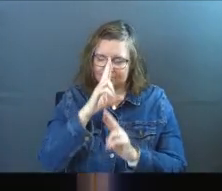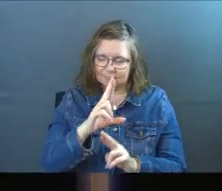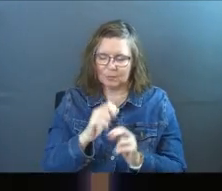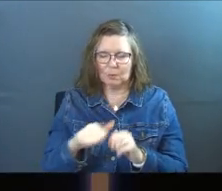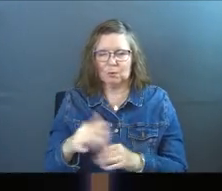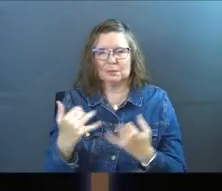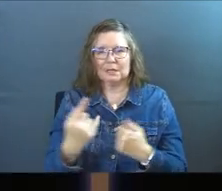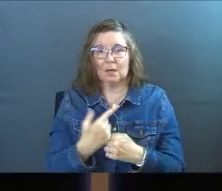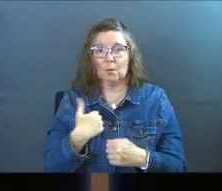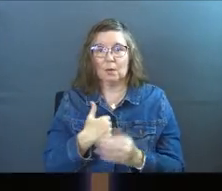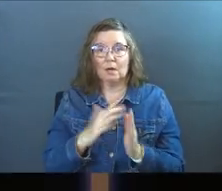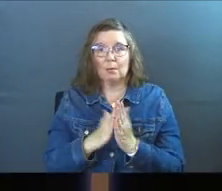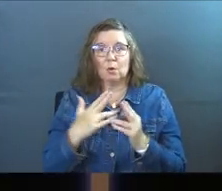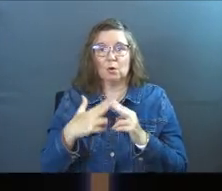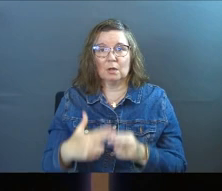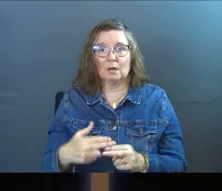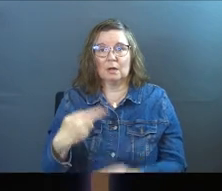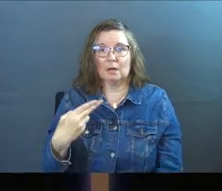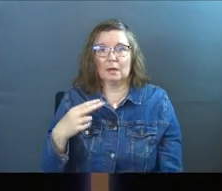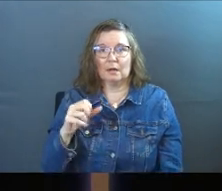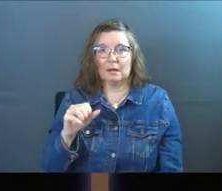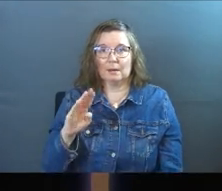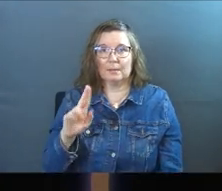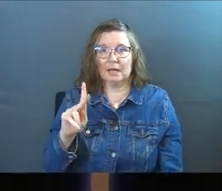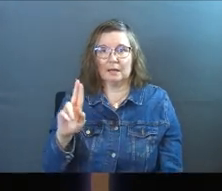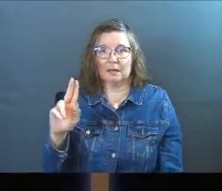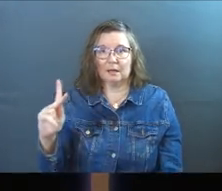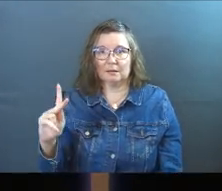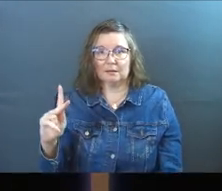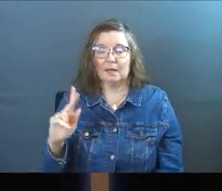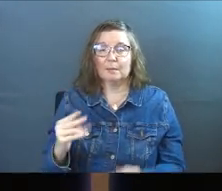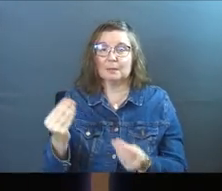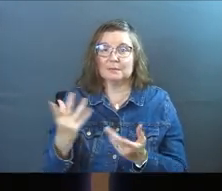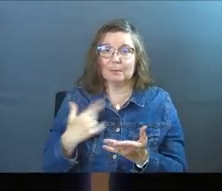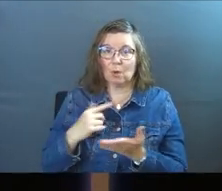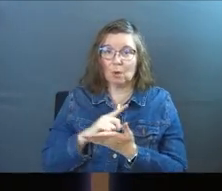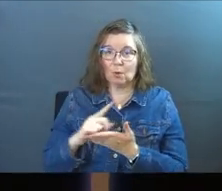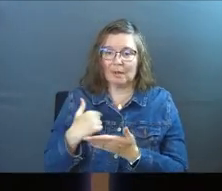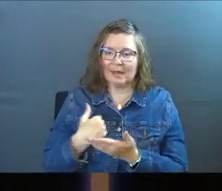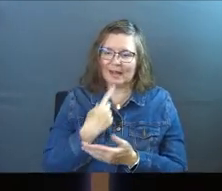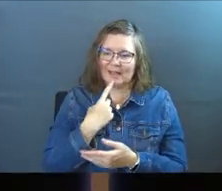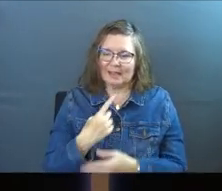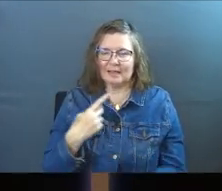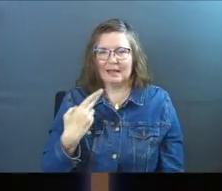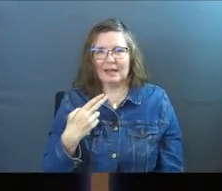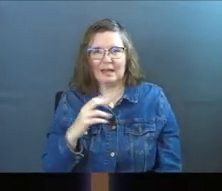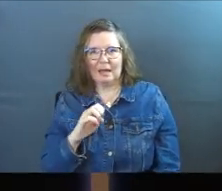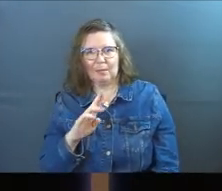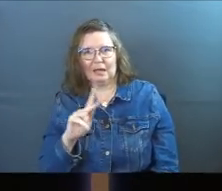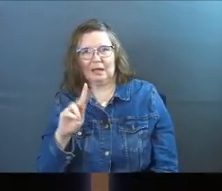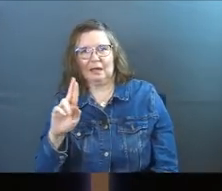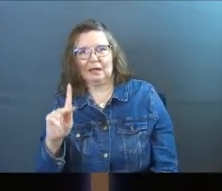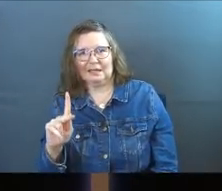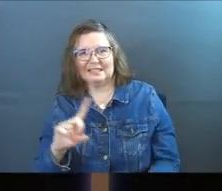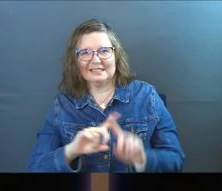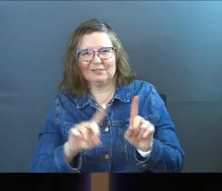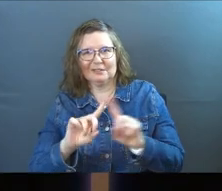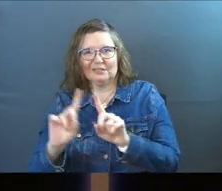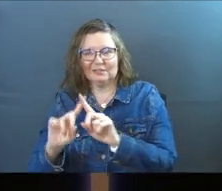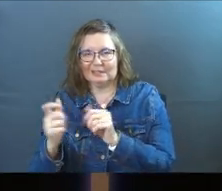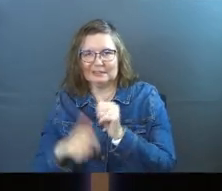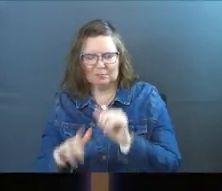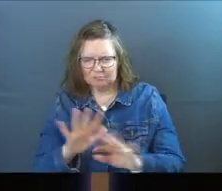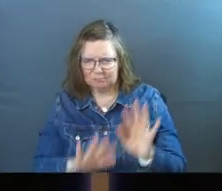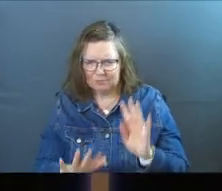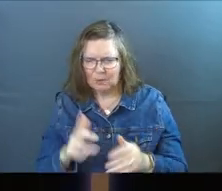today. We are in a book called Habakkuk, and people have been telling me all week that I say Habakkuk and Habakkuk, and you